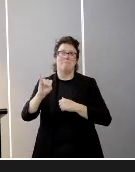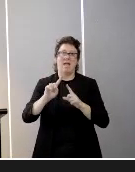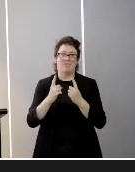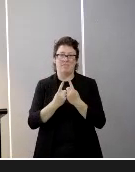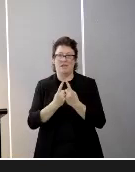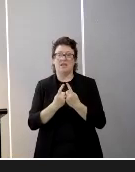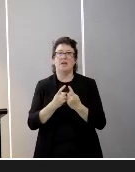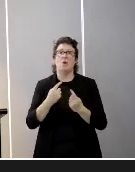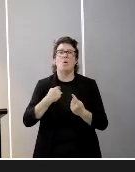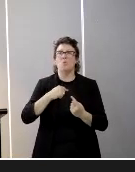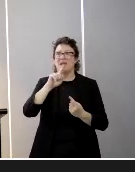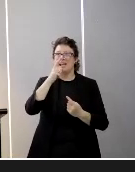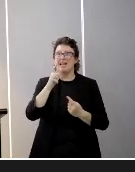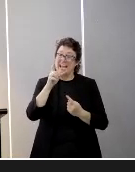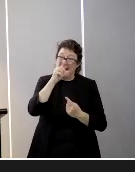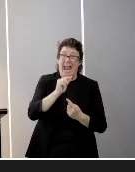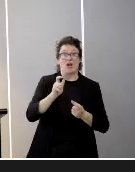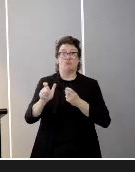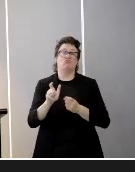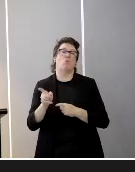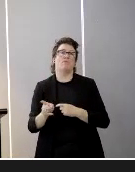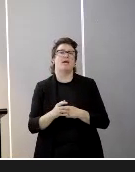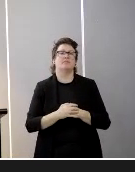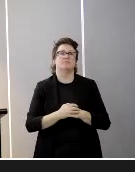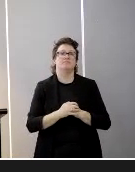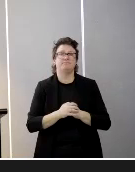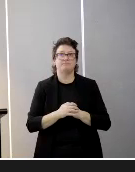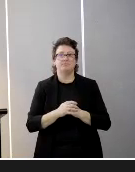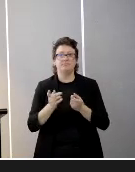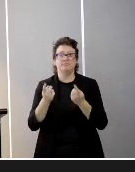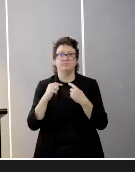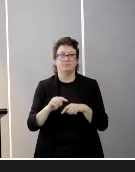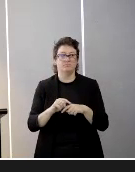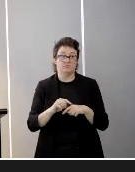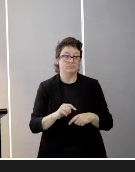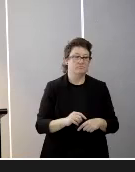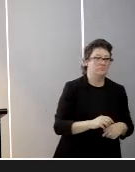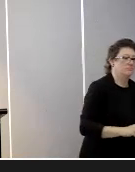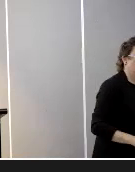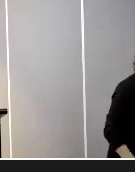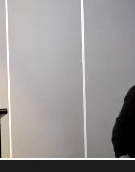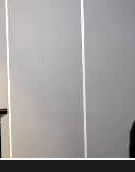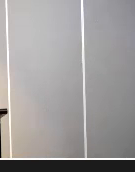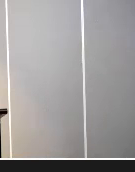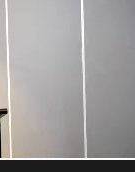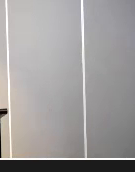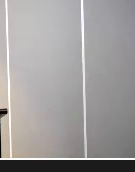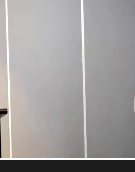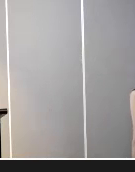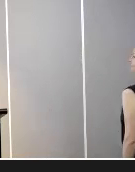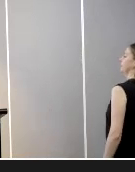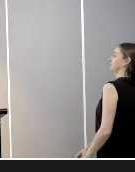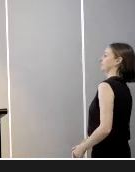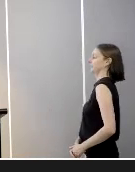control by making some kind of simple lifestyle changes. So next slide, please. And also in our